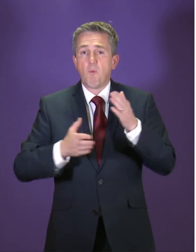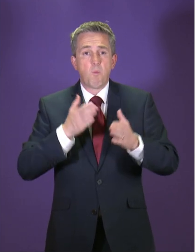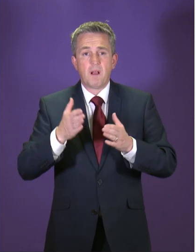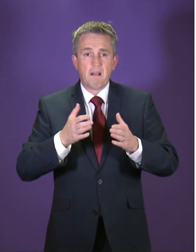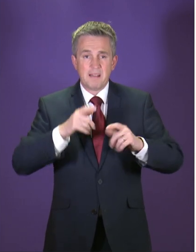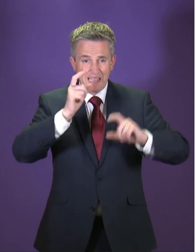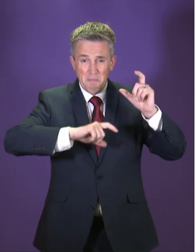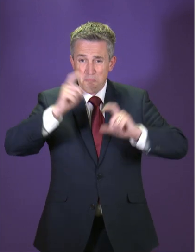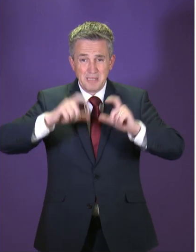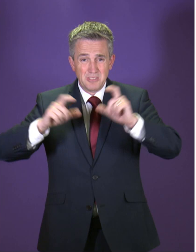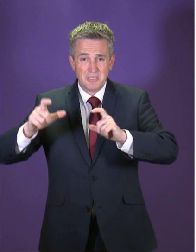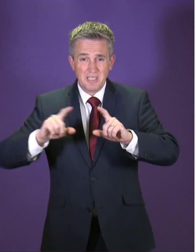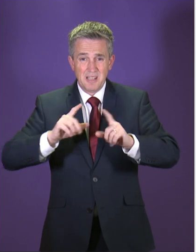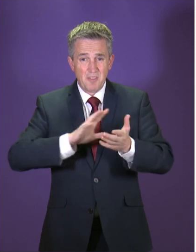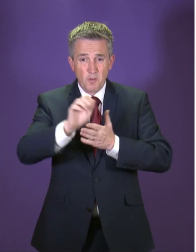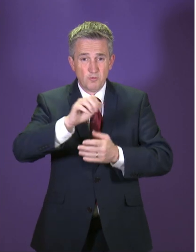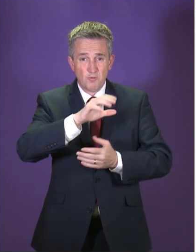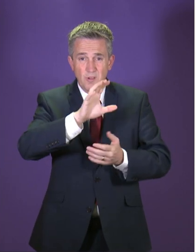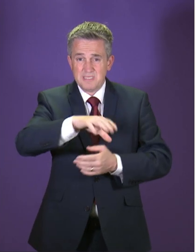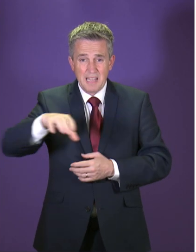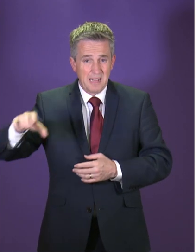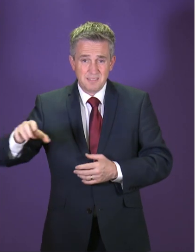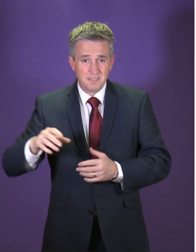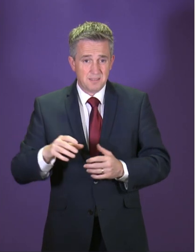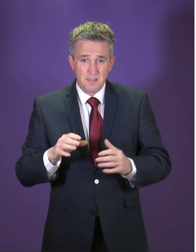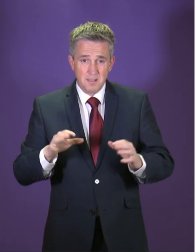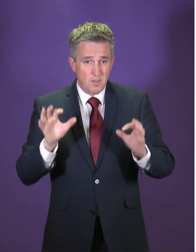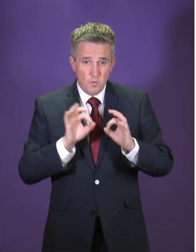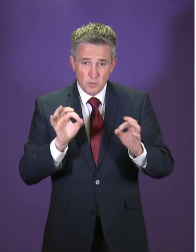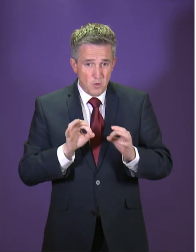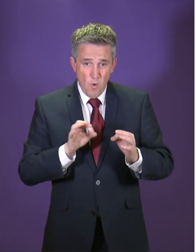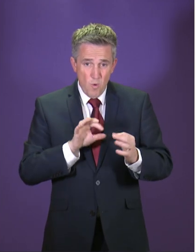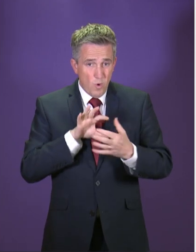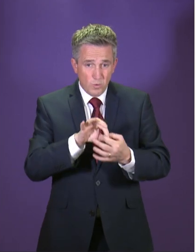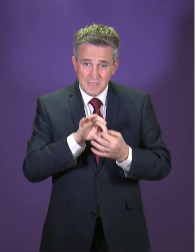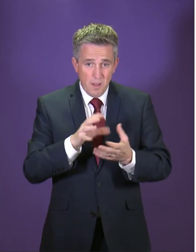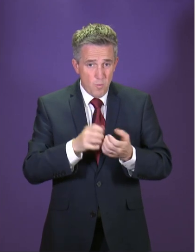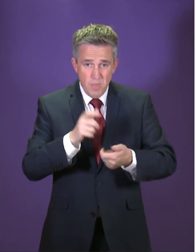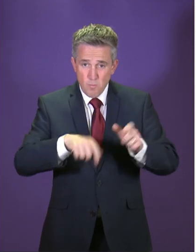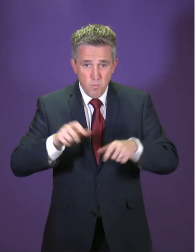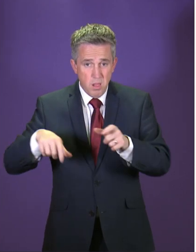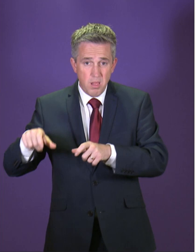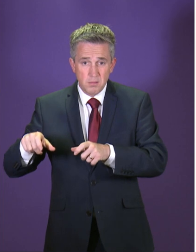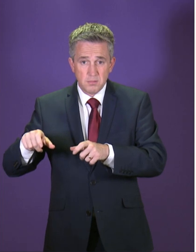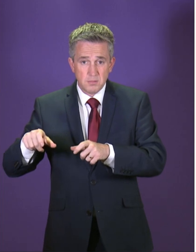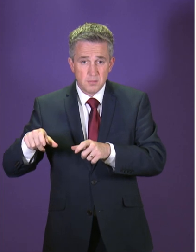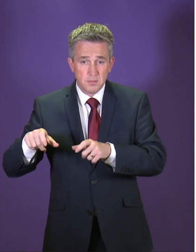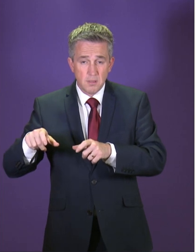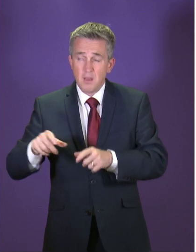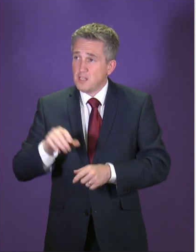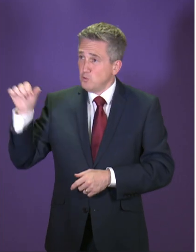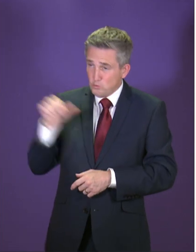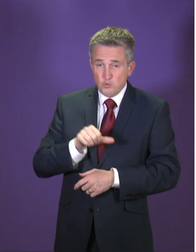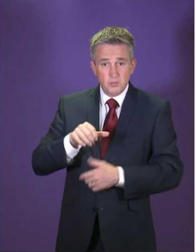community without even going to shake hands with the people that their tradition